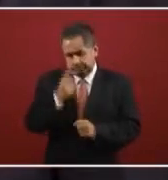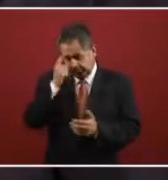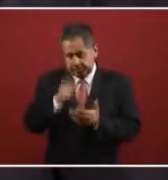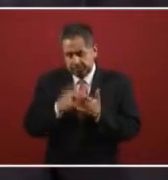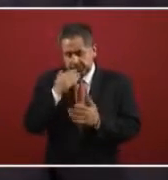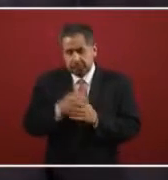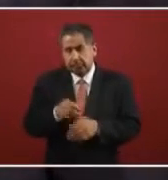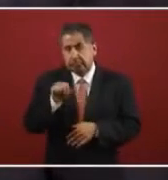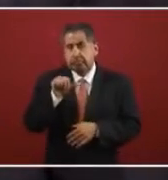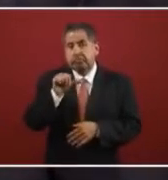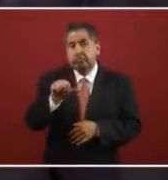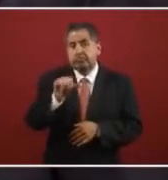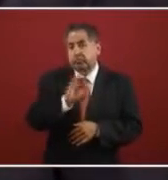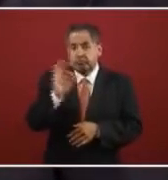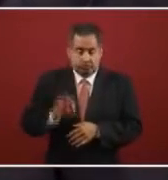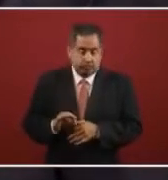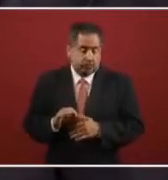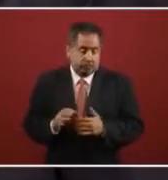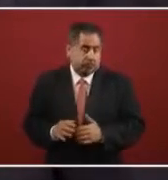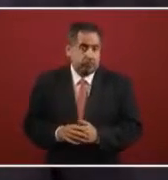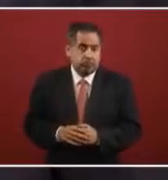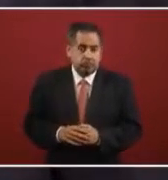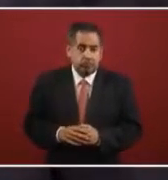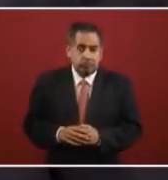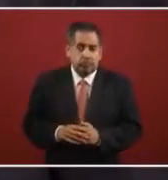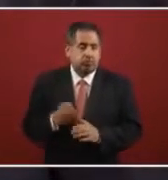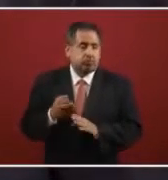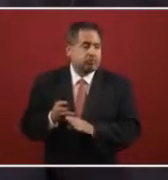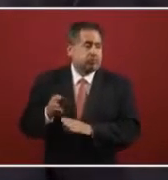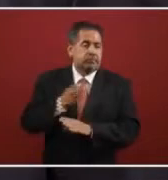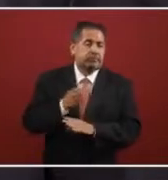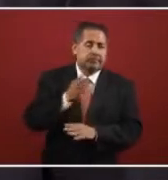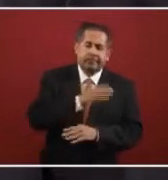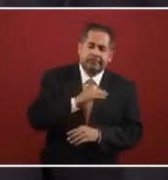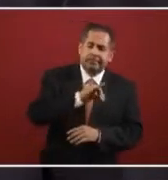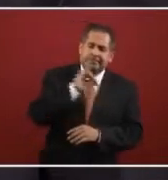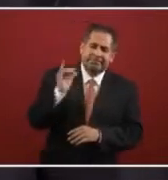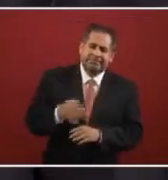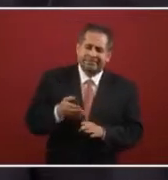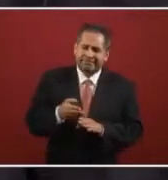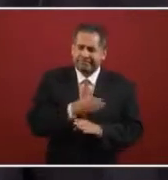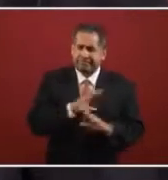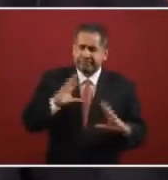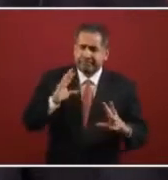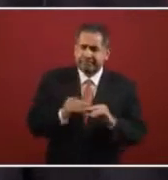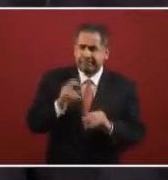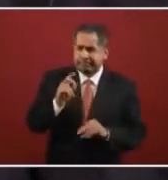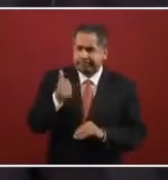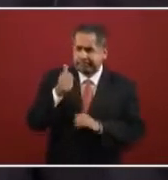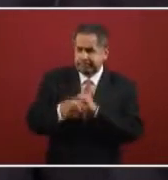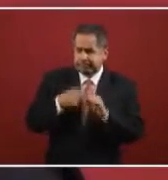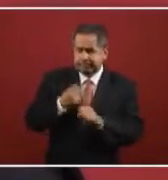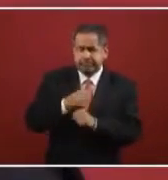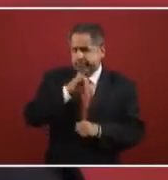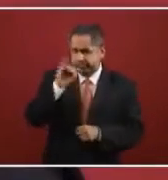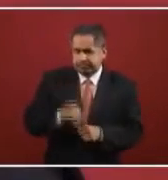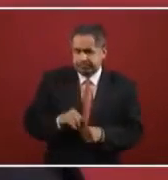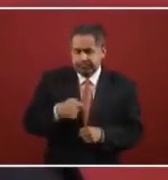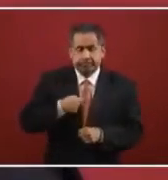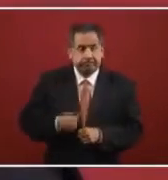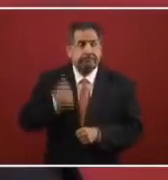del 16%. of 16%, Como no había sucedido like it had never happened en before 36 años. in 36 years.